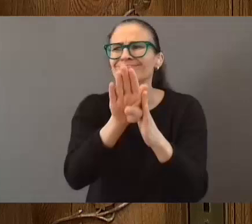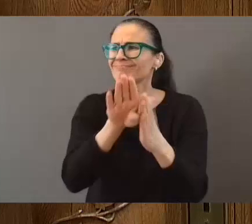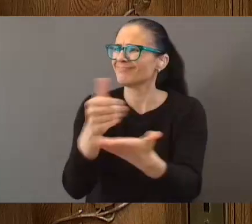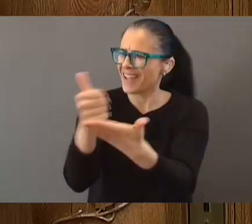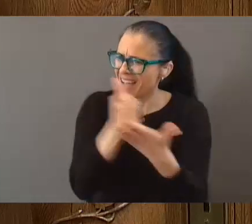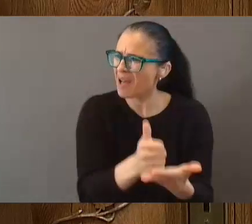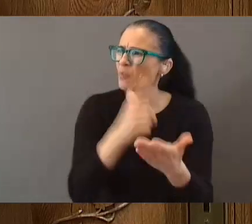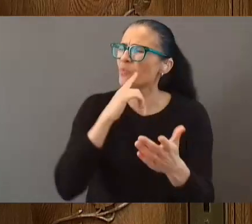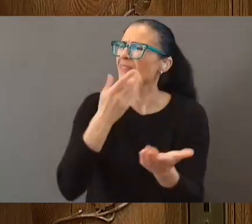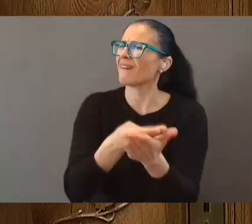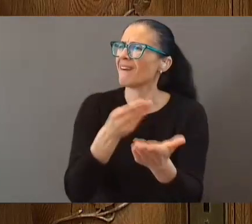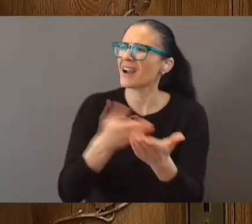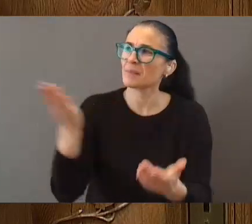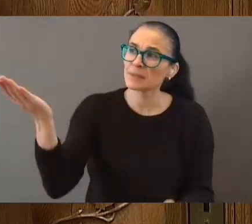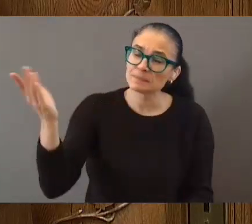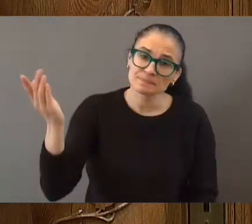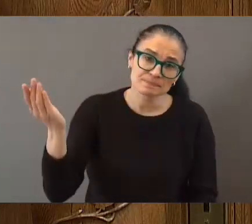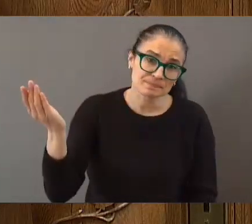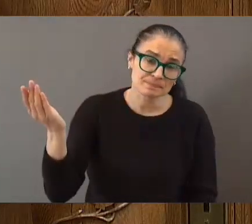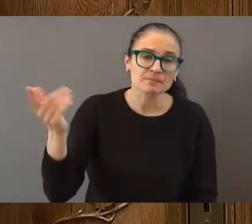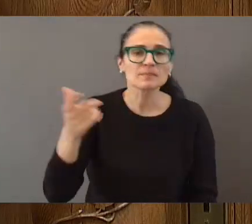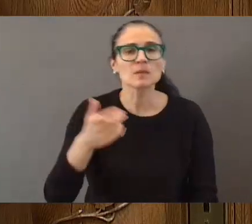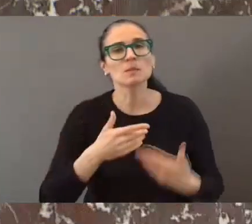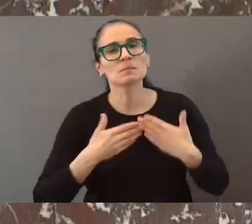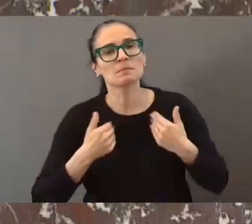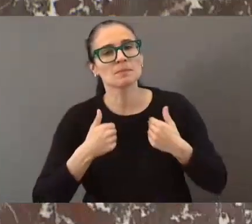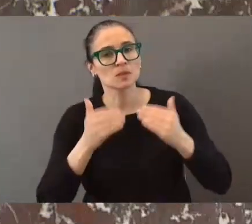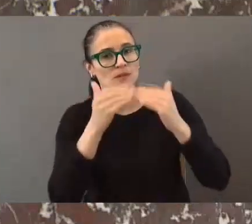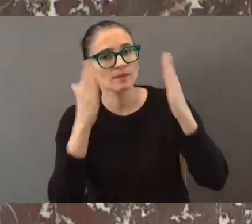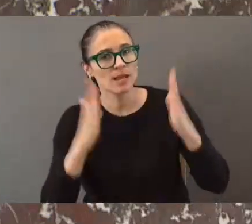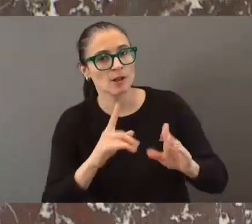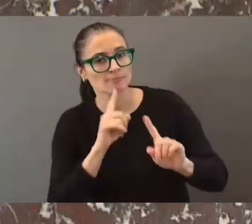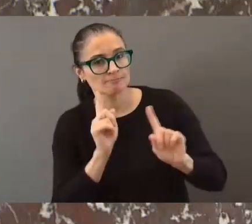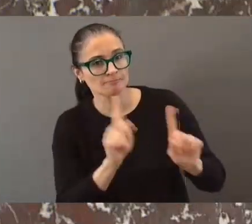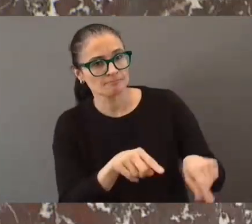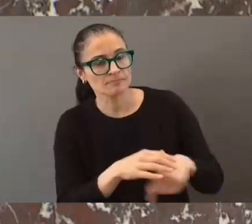Minister of Housing. Thank you, Honourable Speaker.